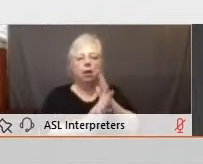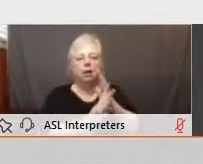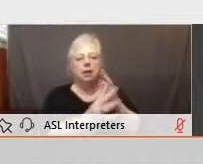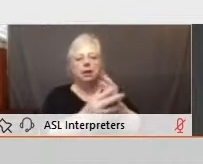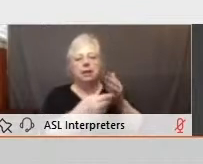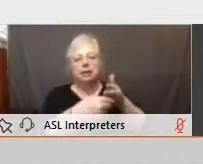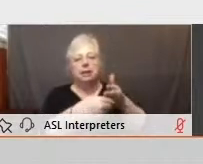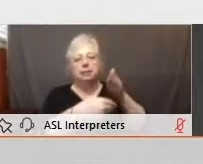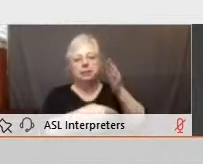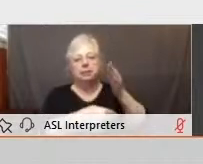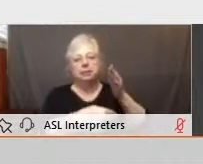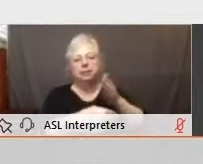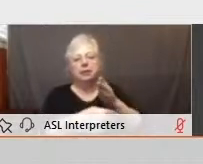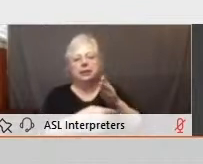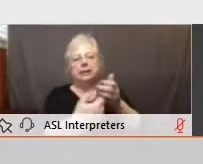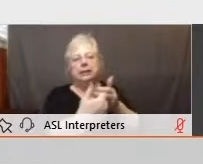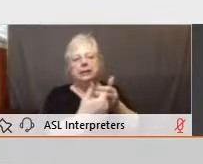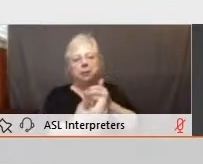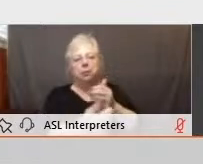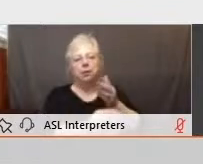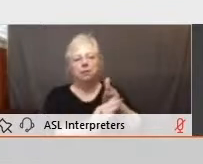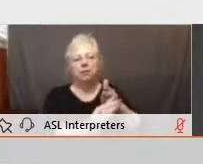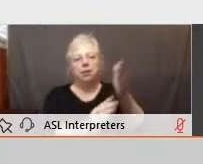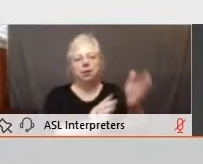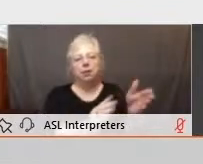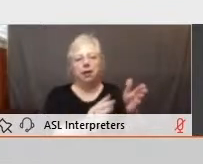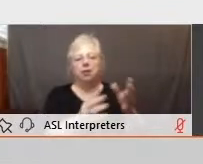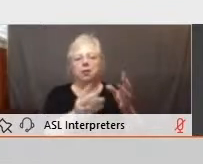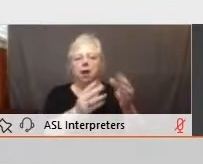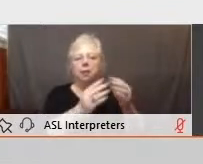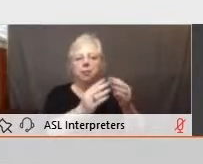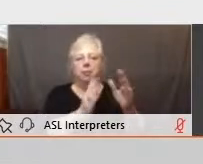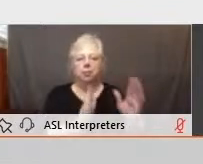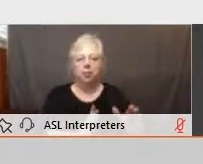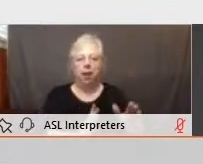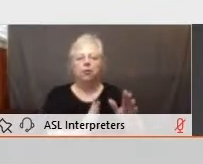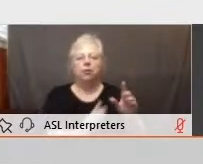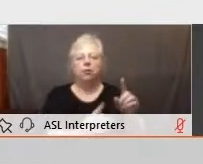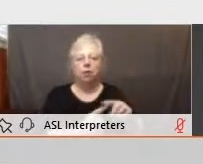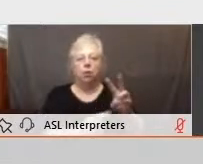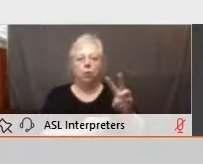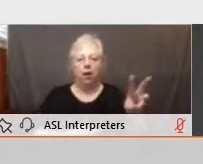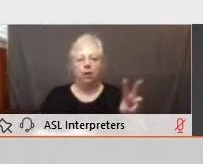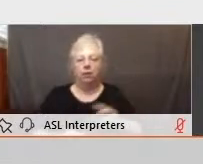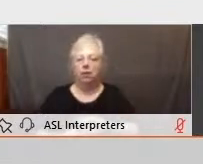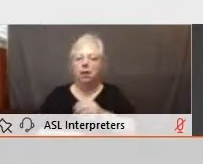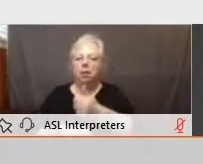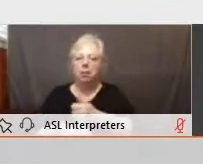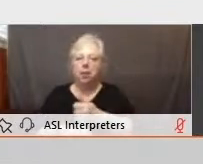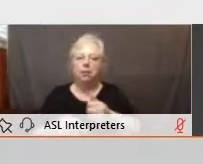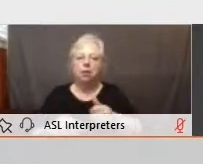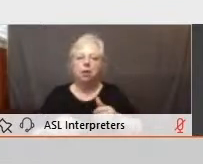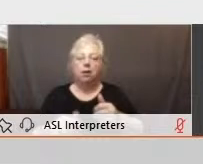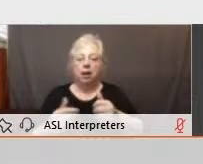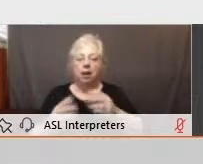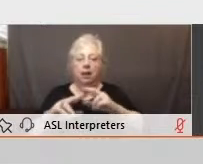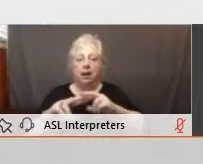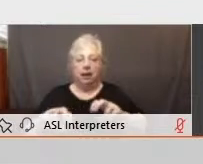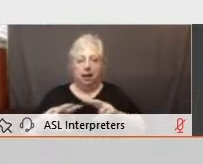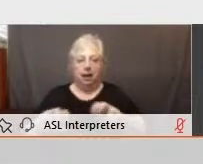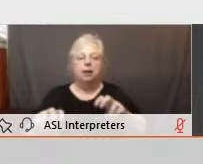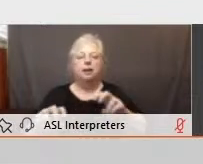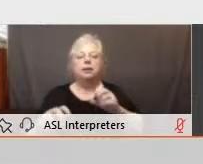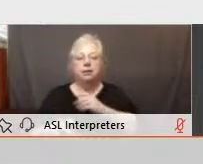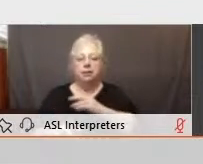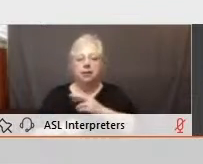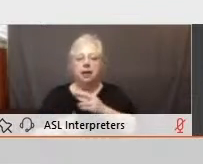residence from the adjacent property line and residence to the west. Based on the above analysis, staff believes the subject